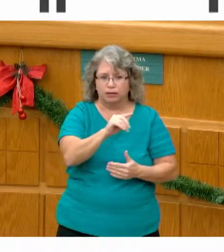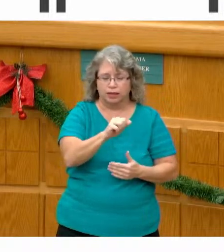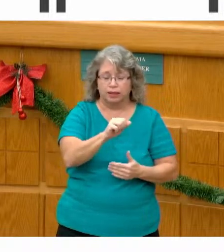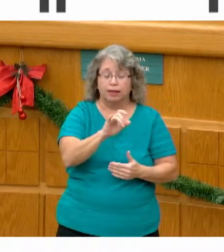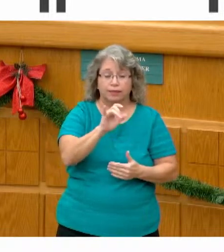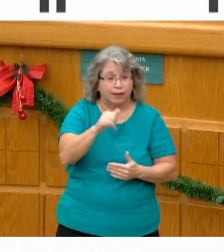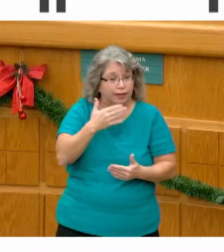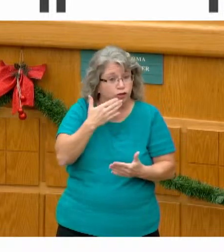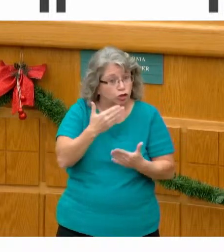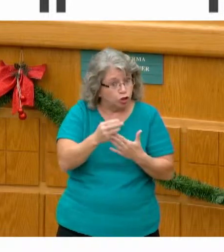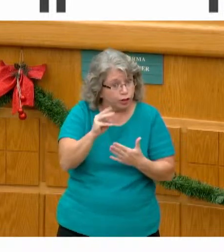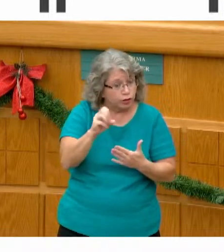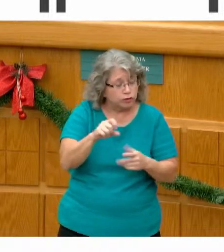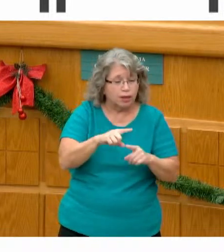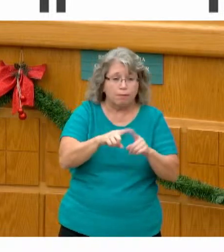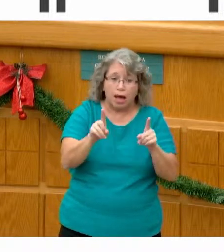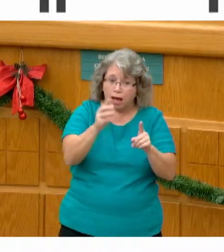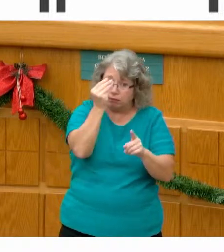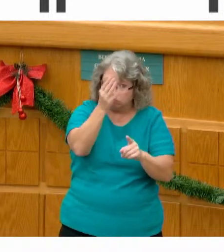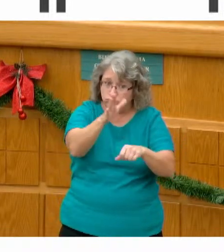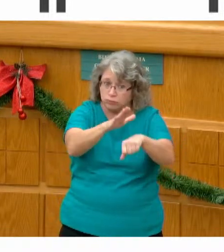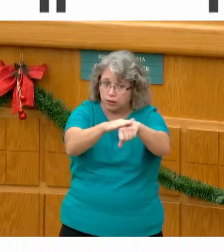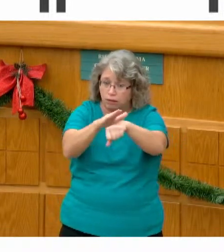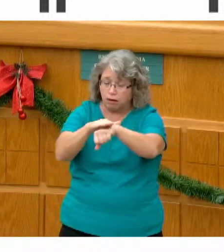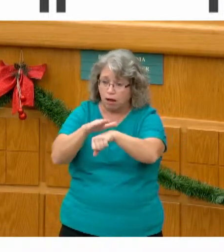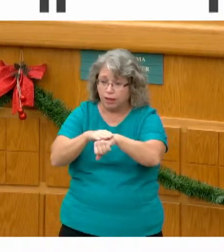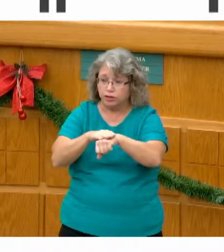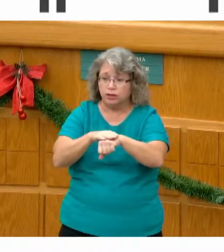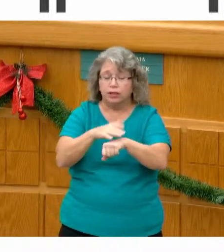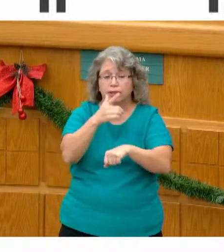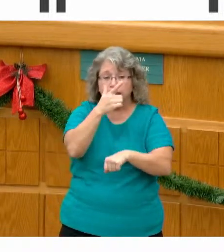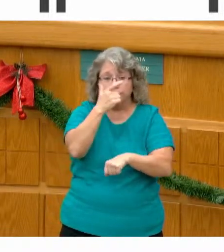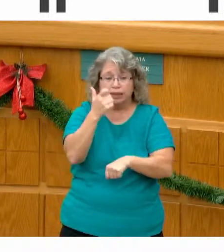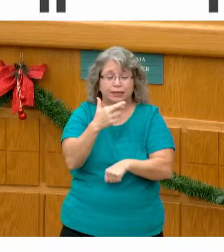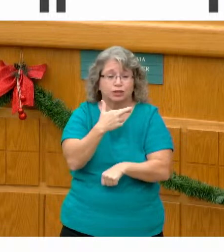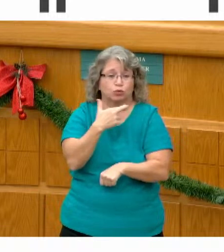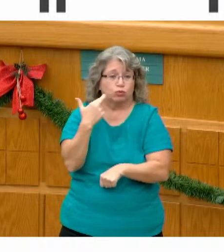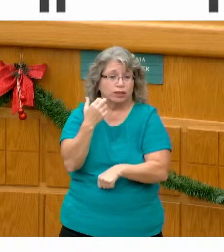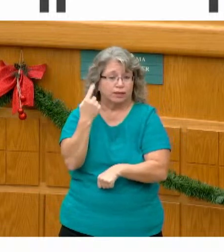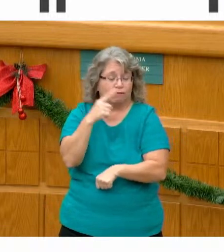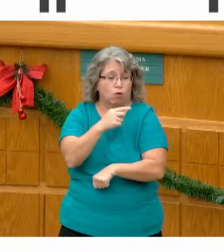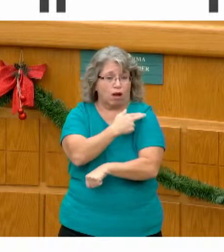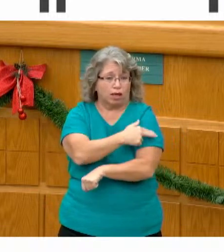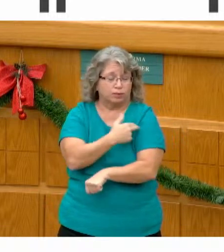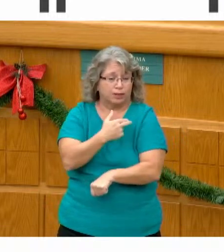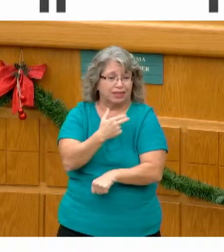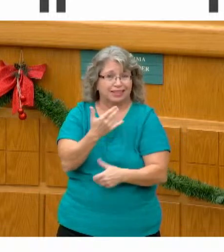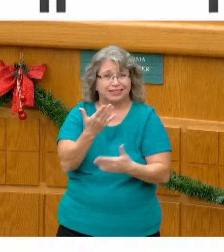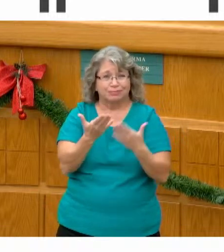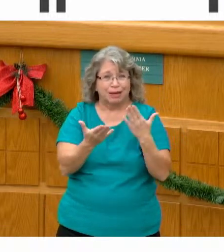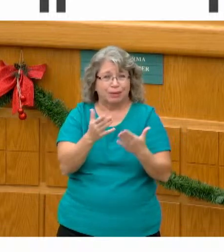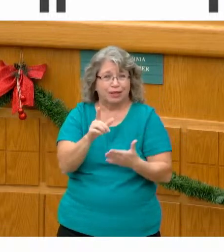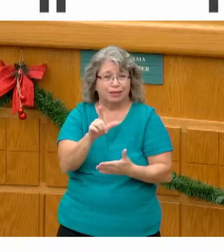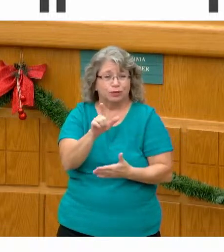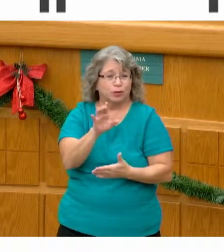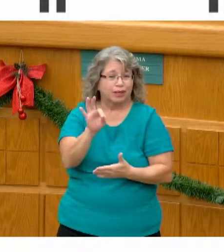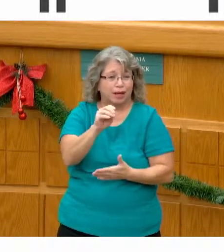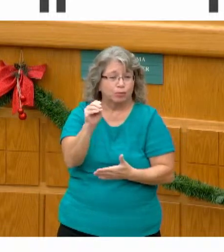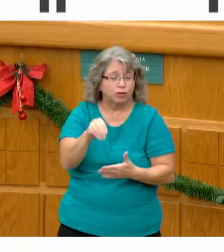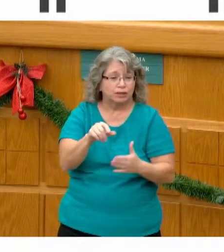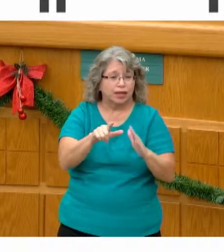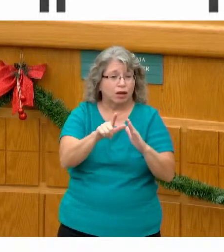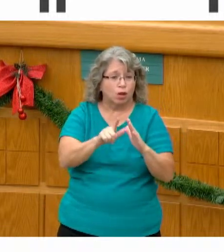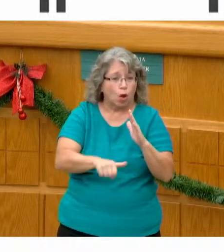because the risk of hospitalization might be up to 29% lower, which is the best data that I'm seeing coming out right now than previous